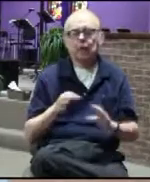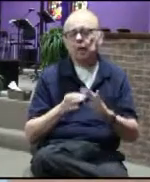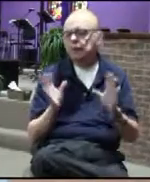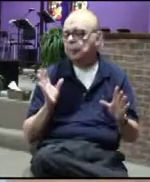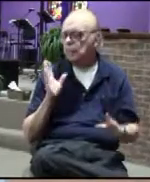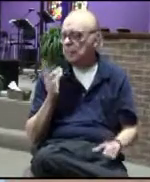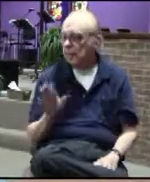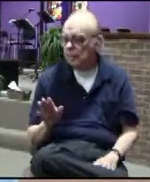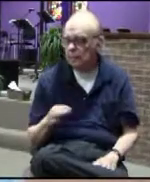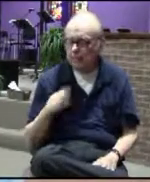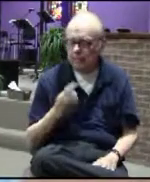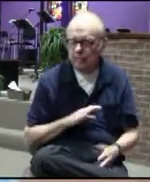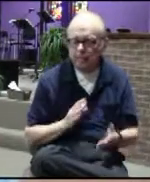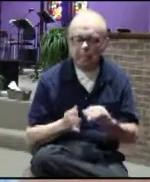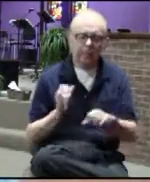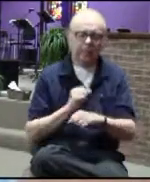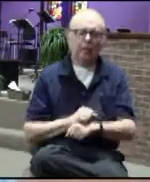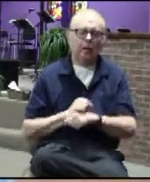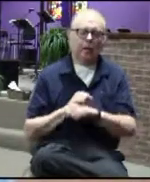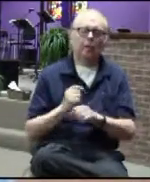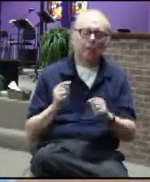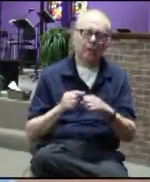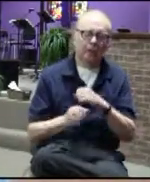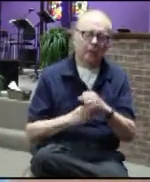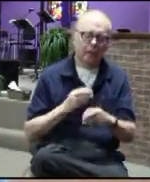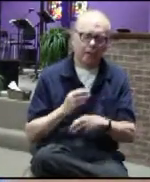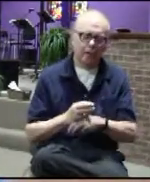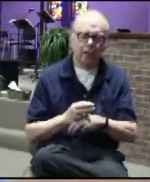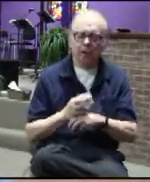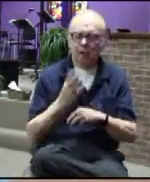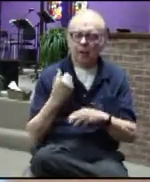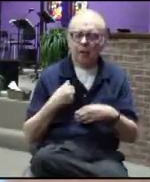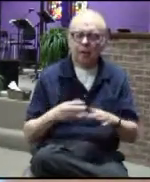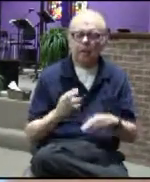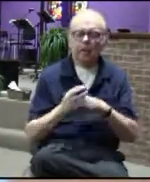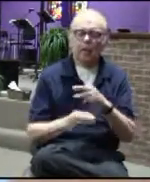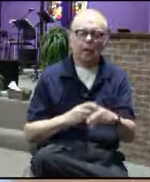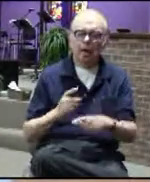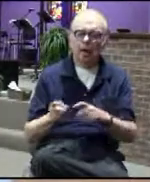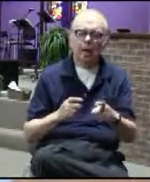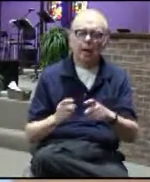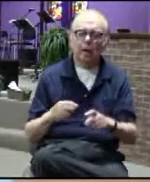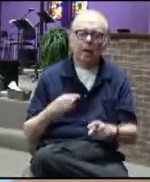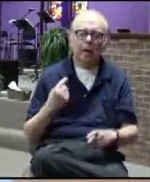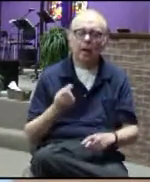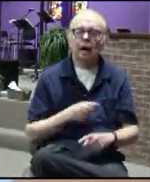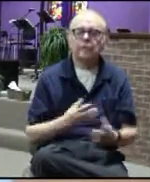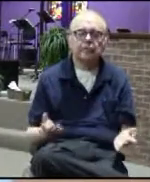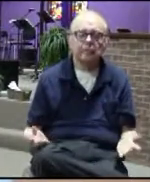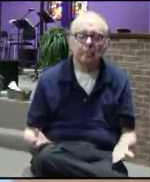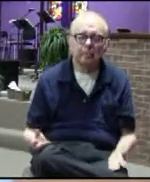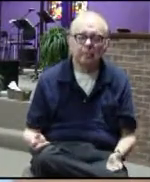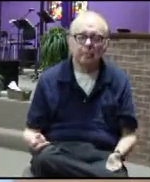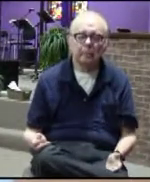you go we become slaves to this world because we let the world control who we are